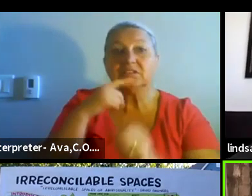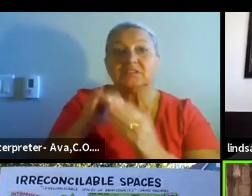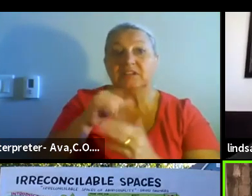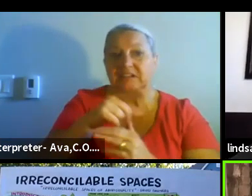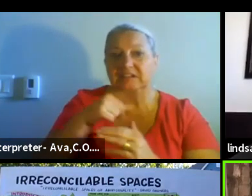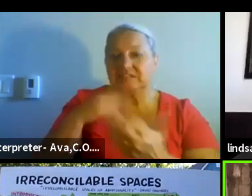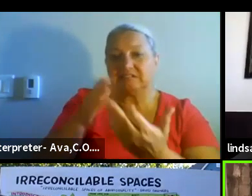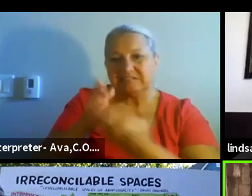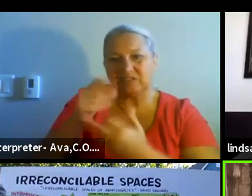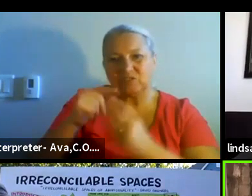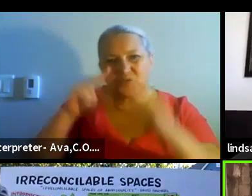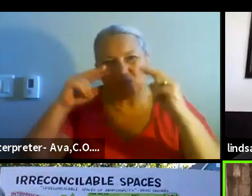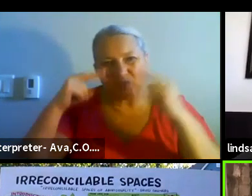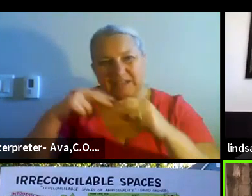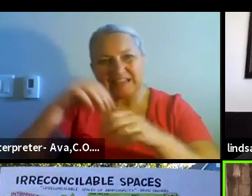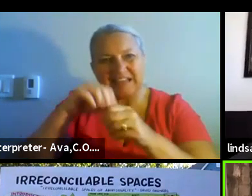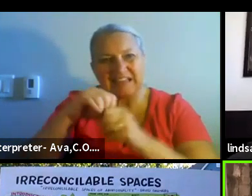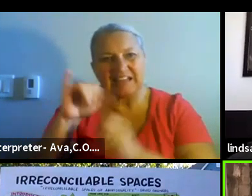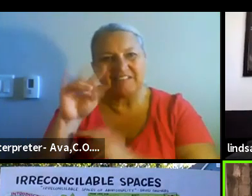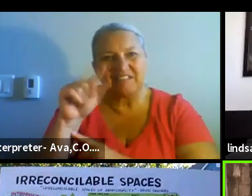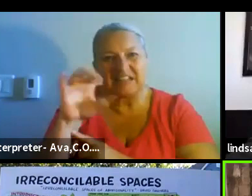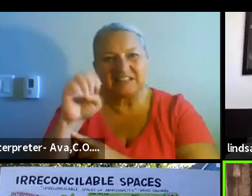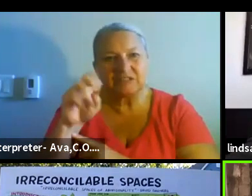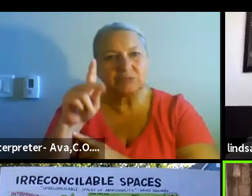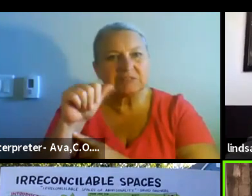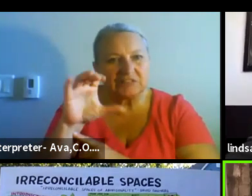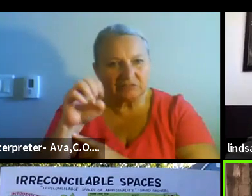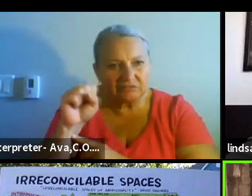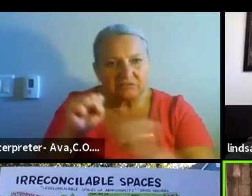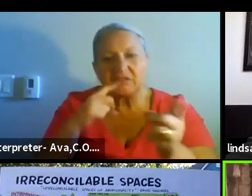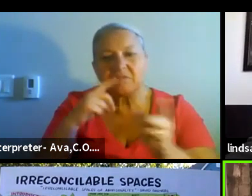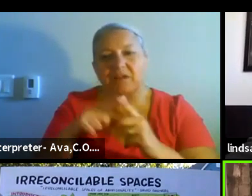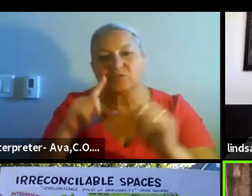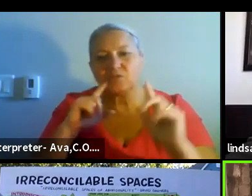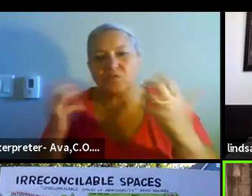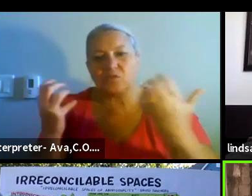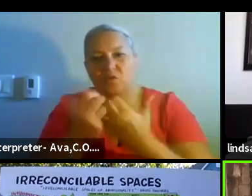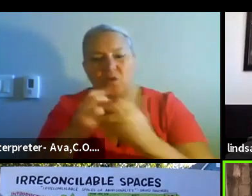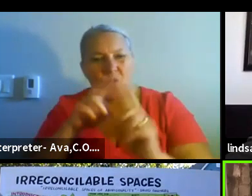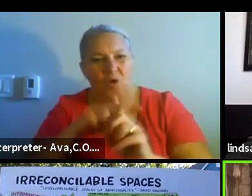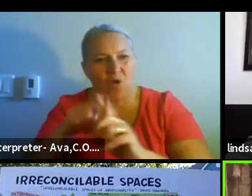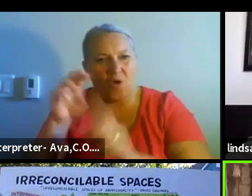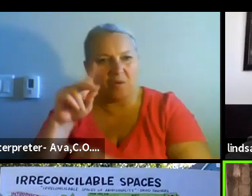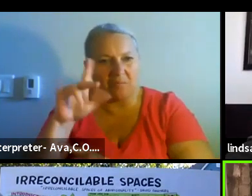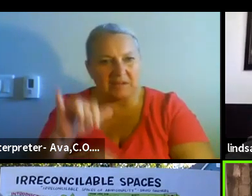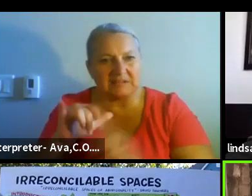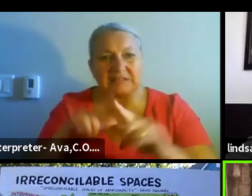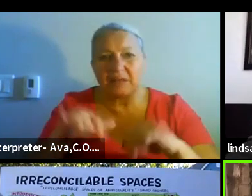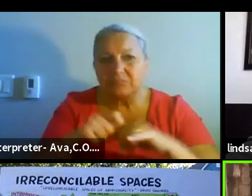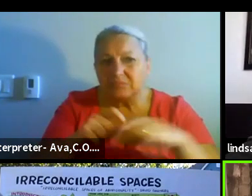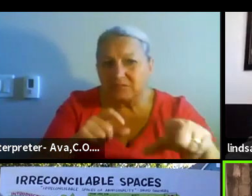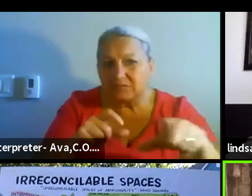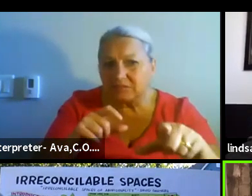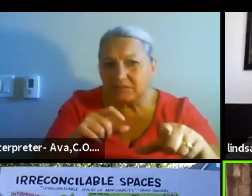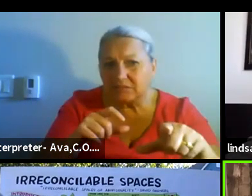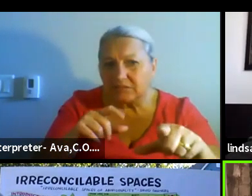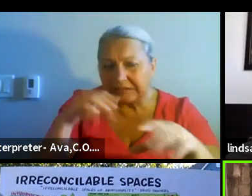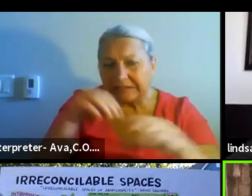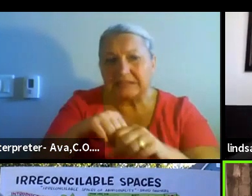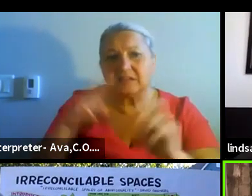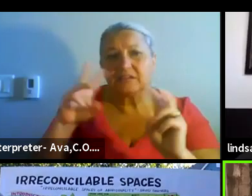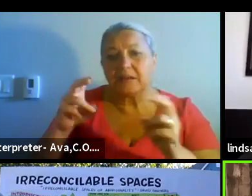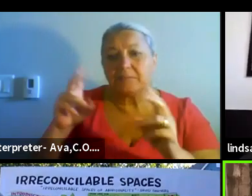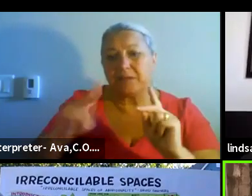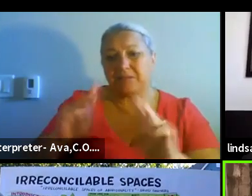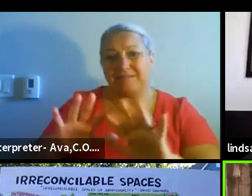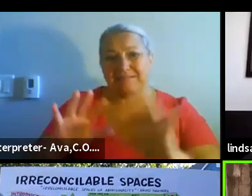species into distant relation, and occupier into guest. Watchers are ushered into a retreat with